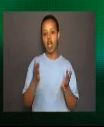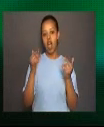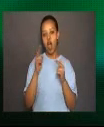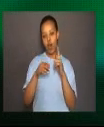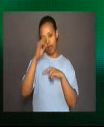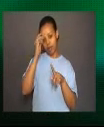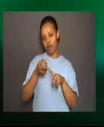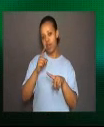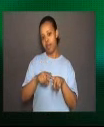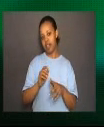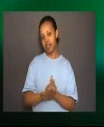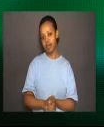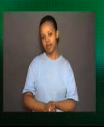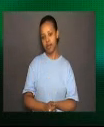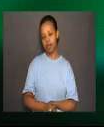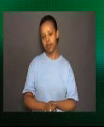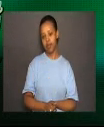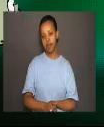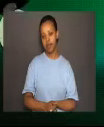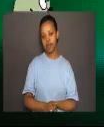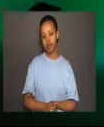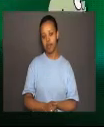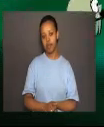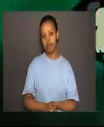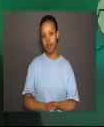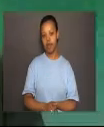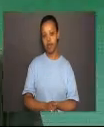Let's get back to our lesson.